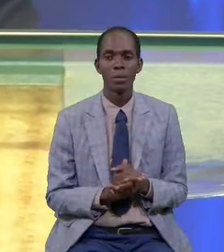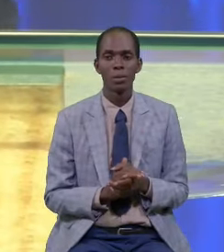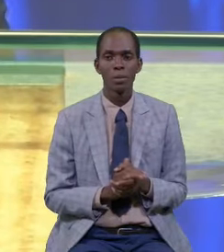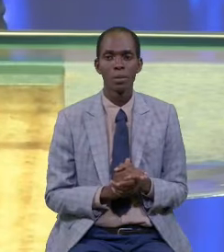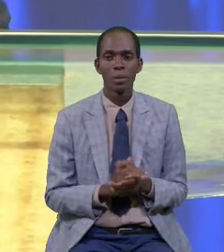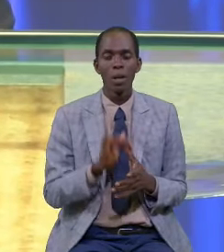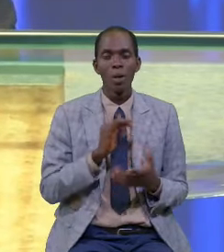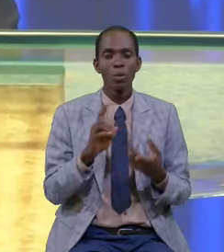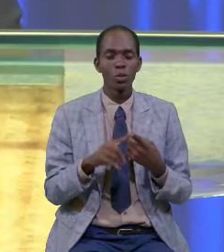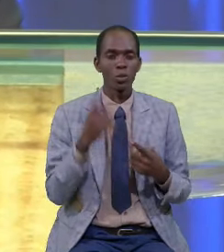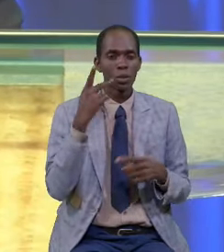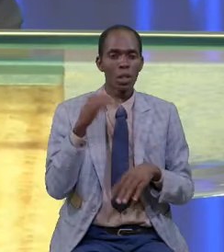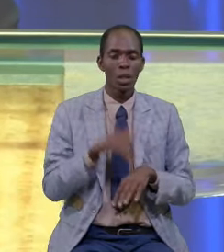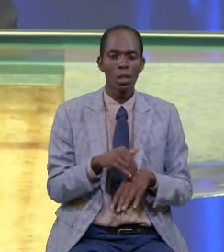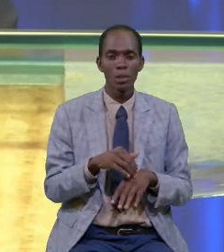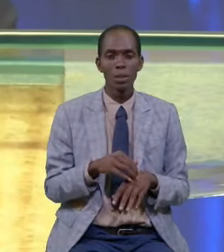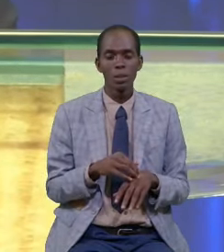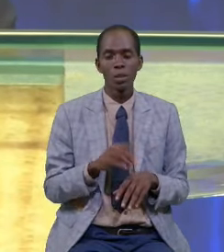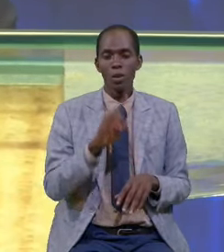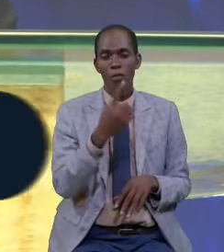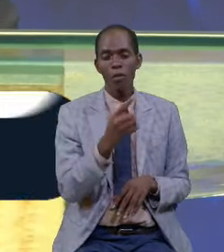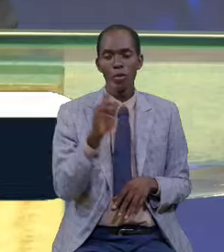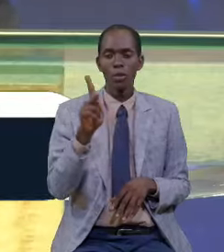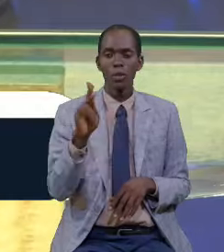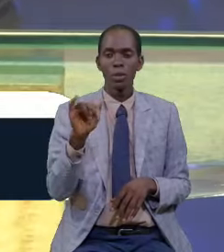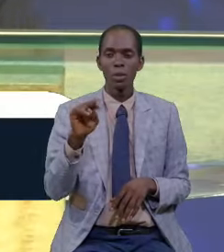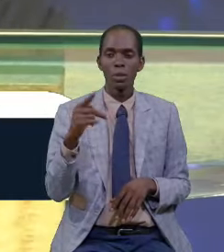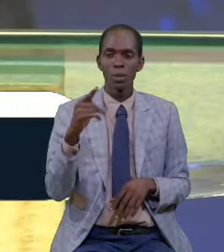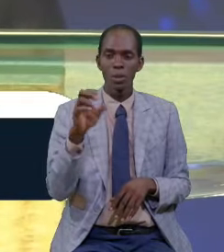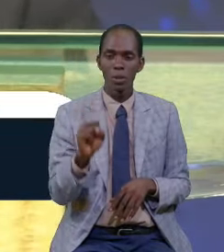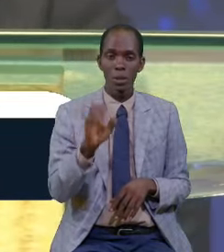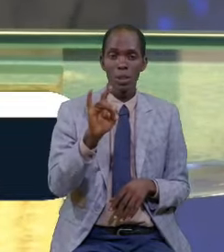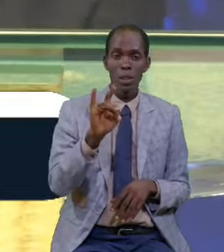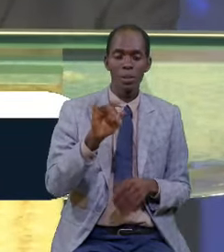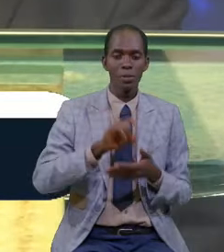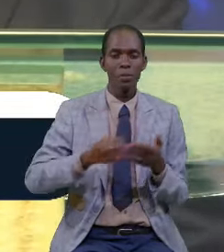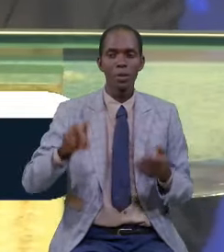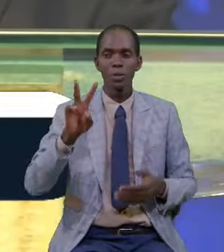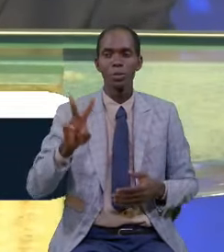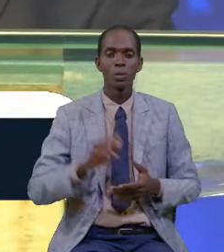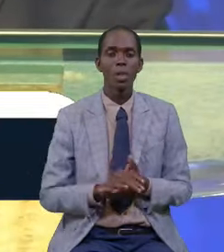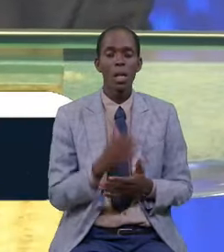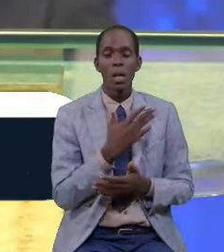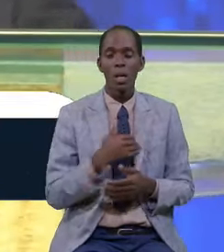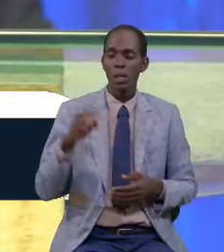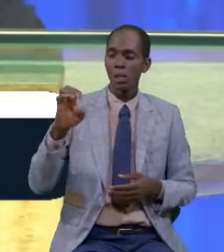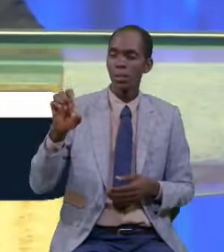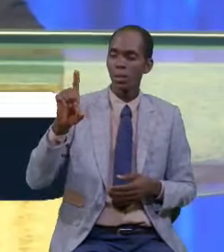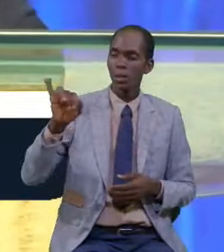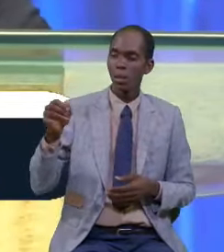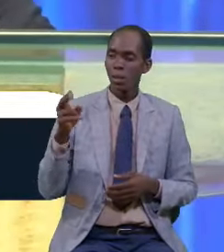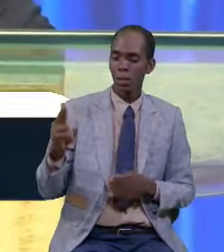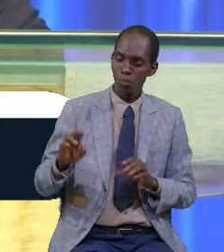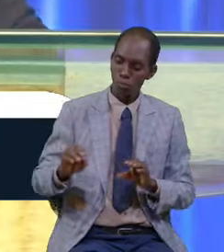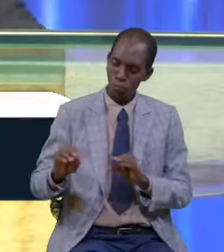at chapter 18 of 1 Kings. I'm reading from verse 2. And Elijah went to show